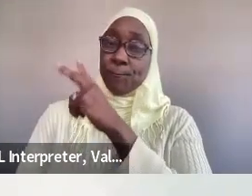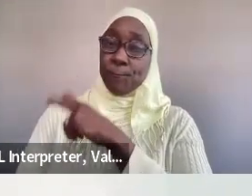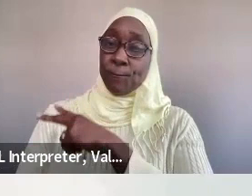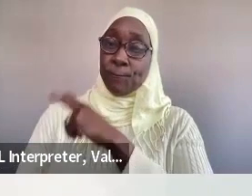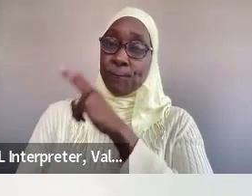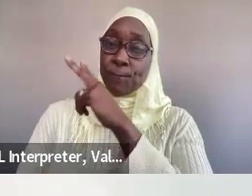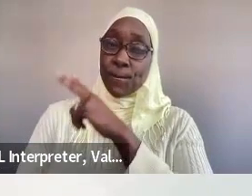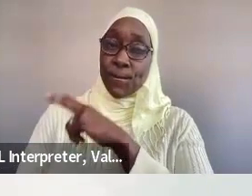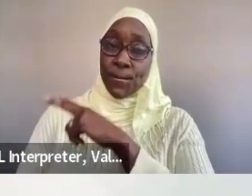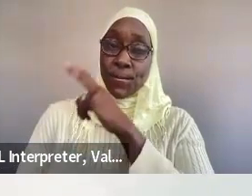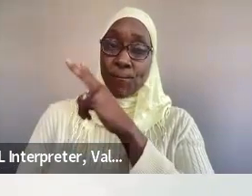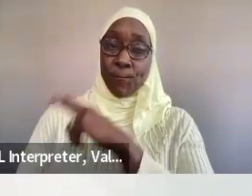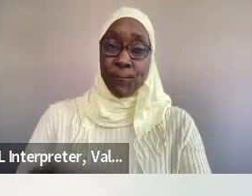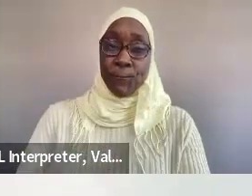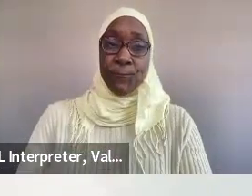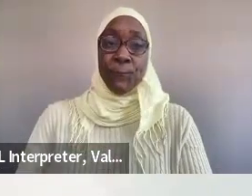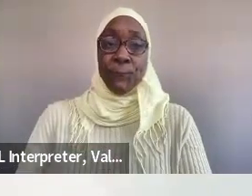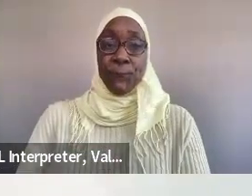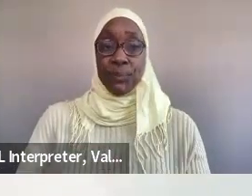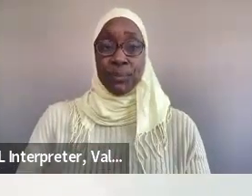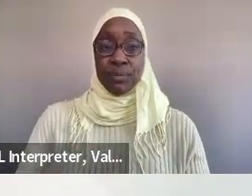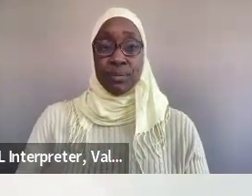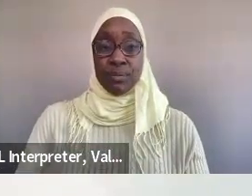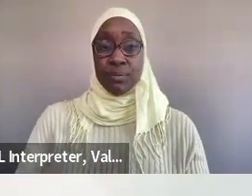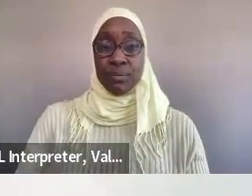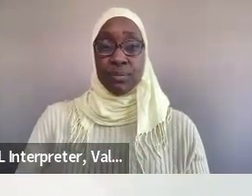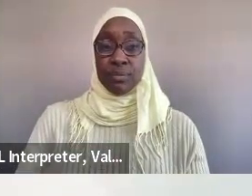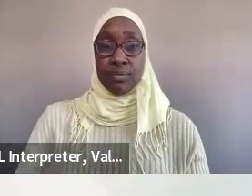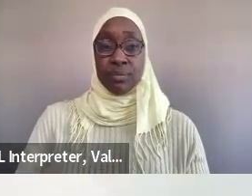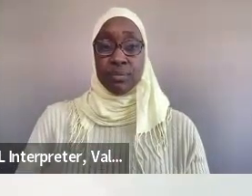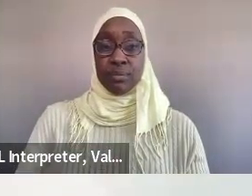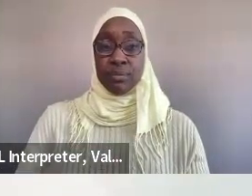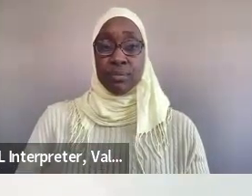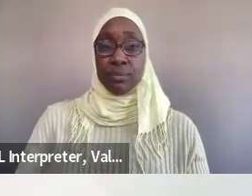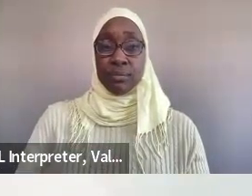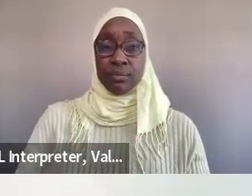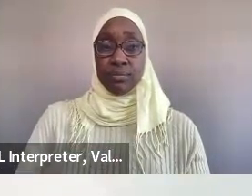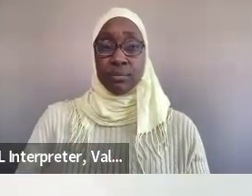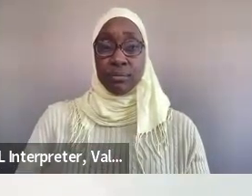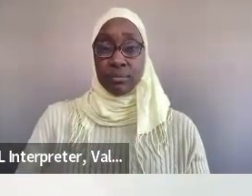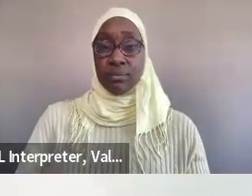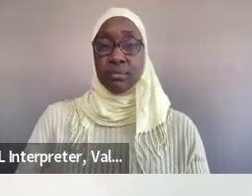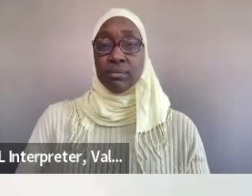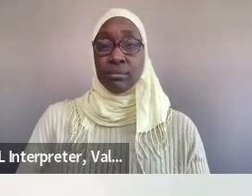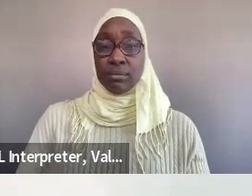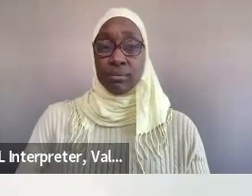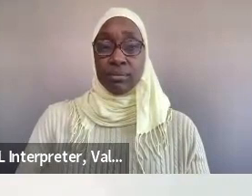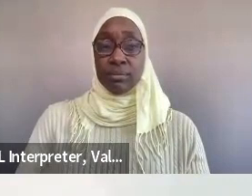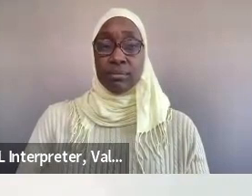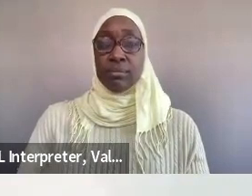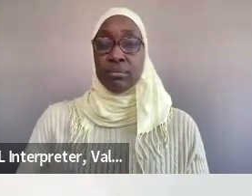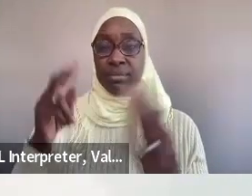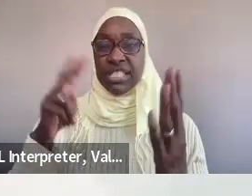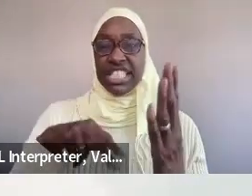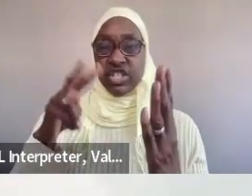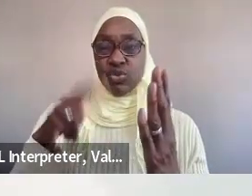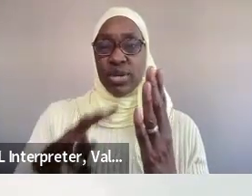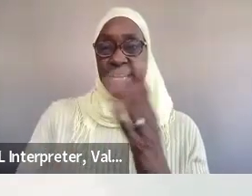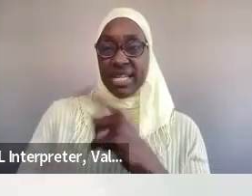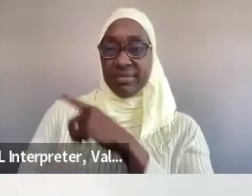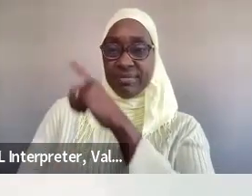roundtable discussions, workshops, and keynote speakers. And we wanted to maintain our 4 pillars, that is